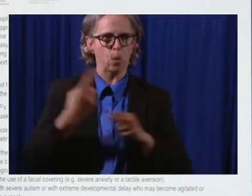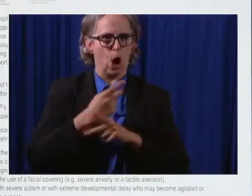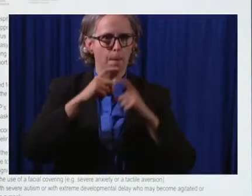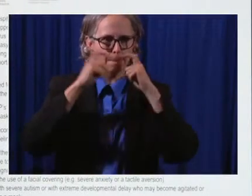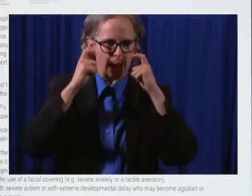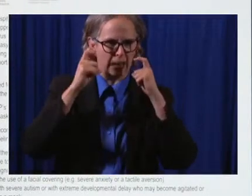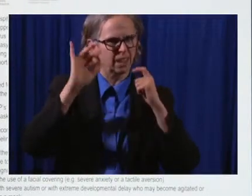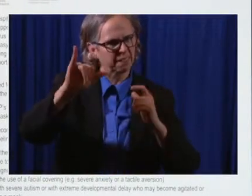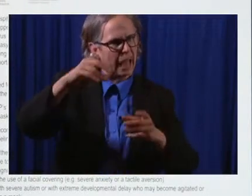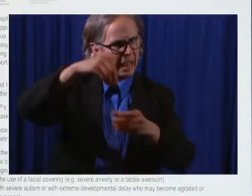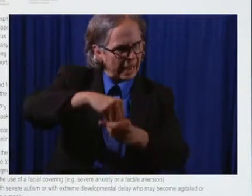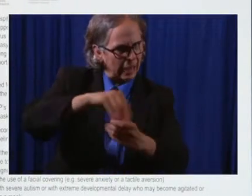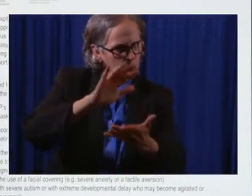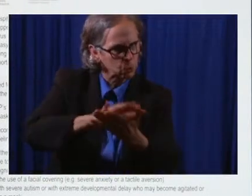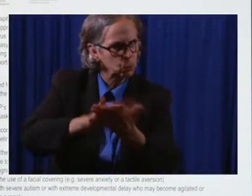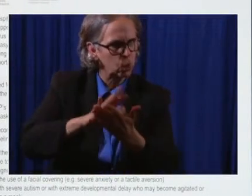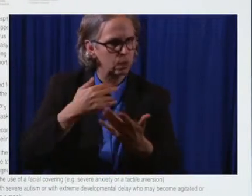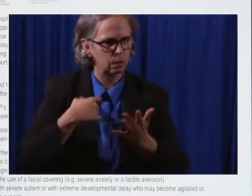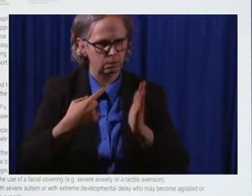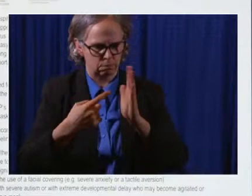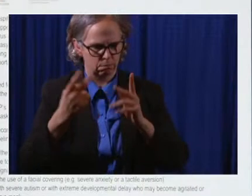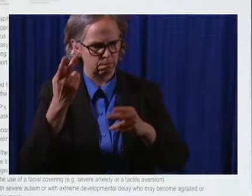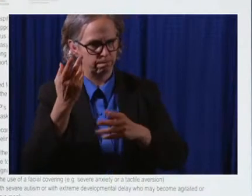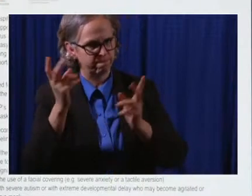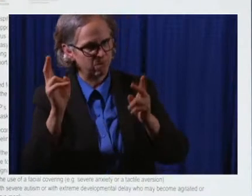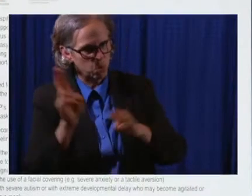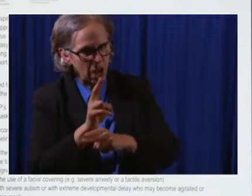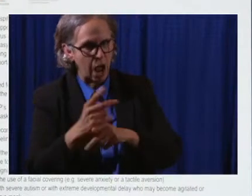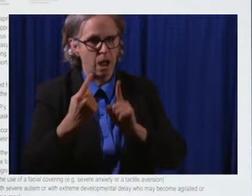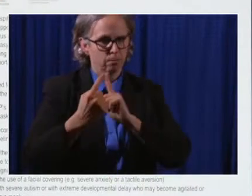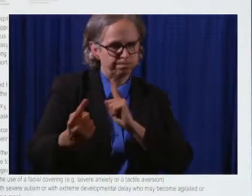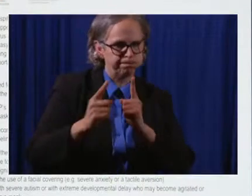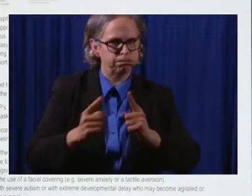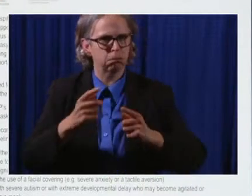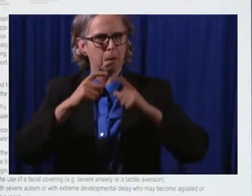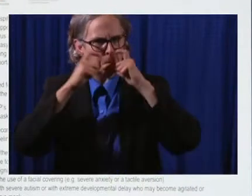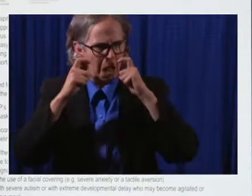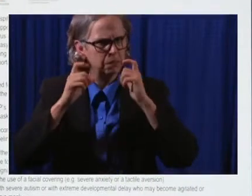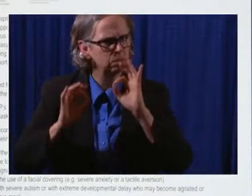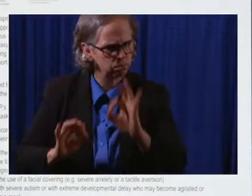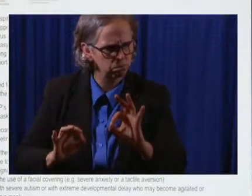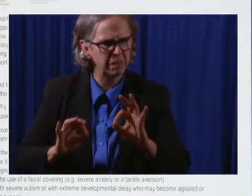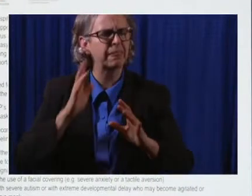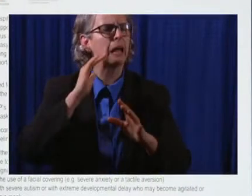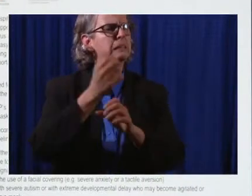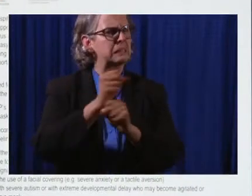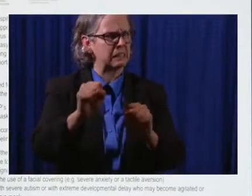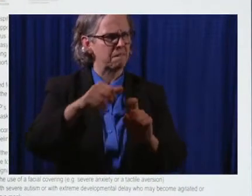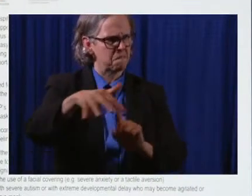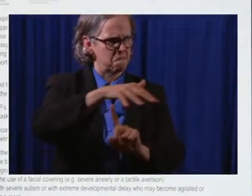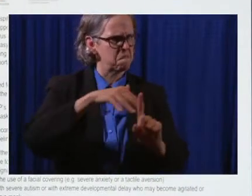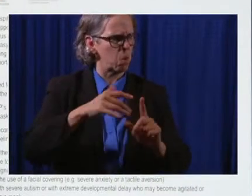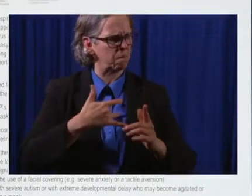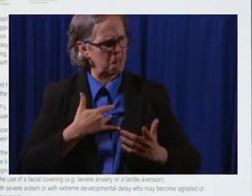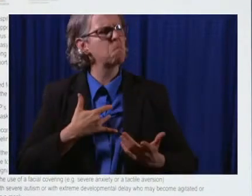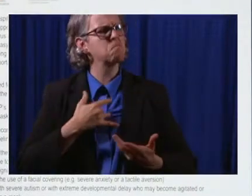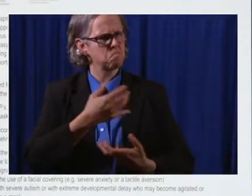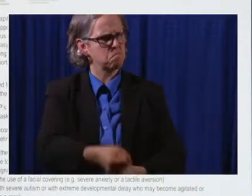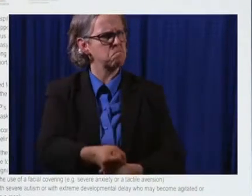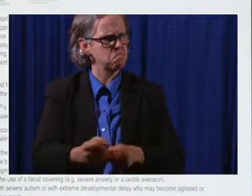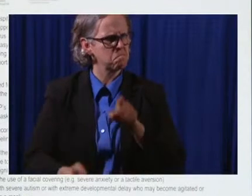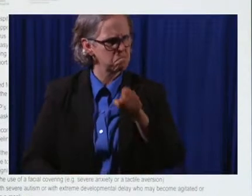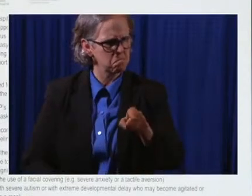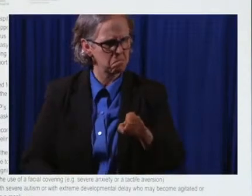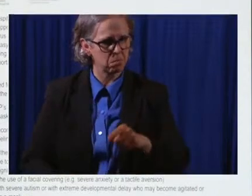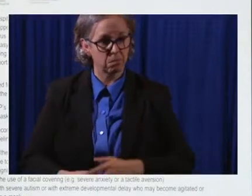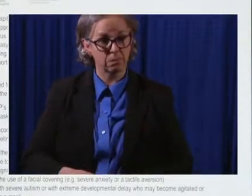mask, teachers all wear a mask, custodians, everybody wears a mask, we're going to be a lot safer in that building. So we know that. The